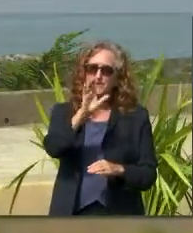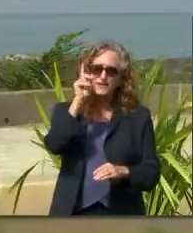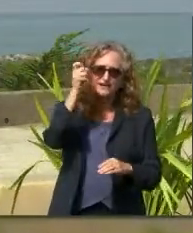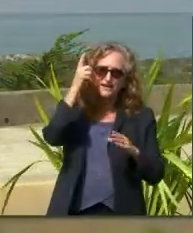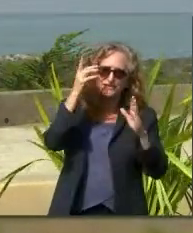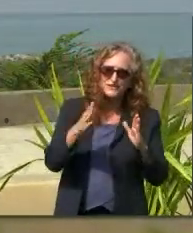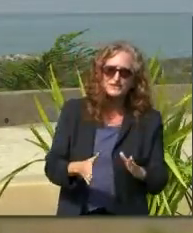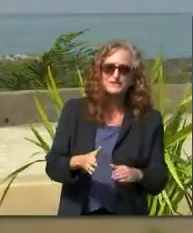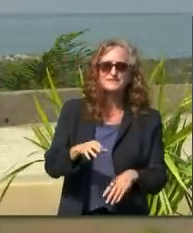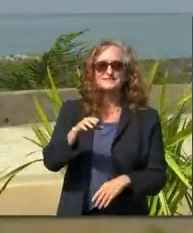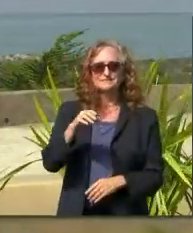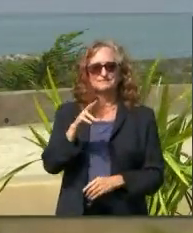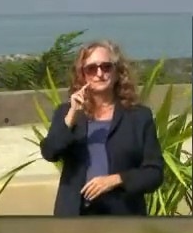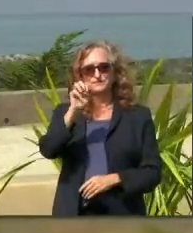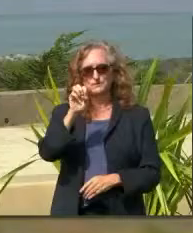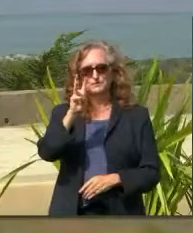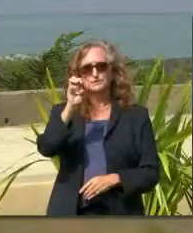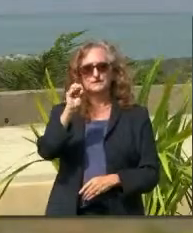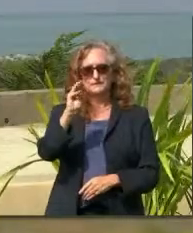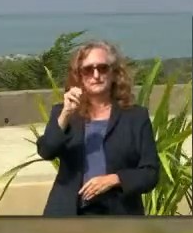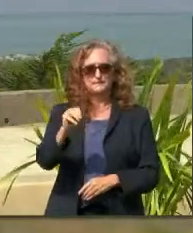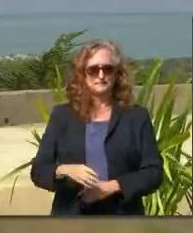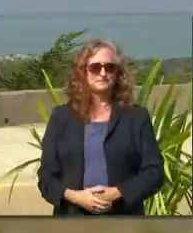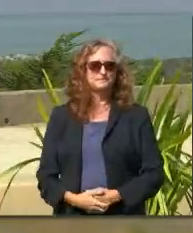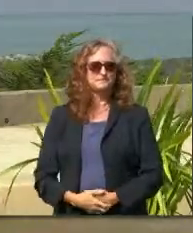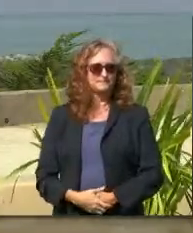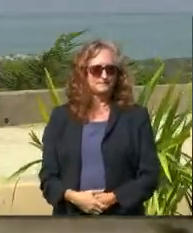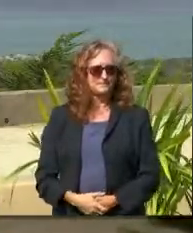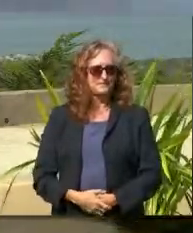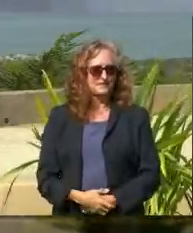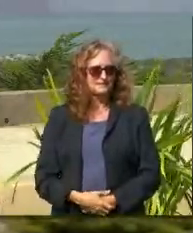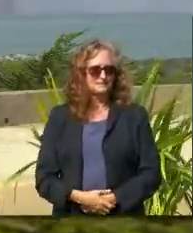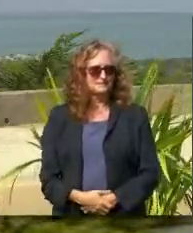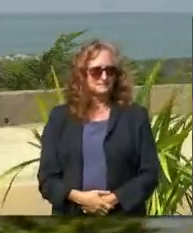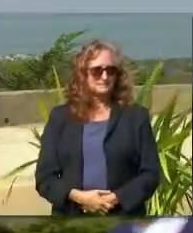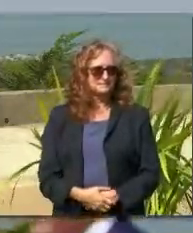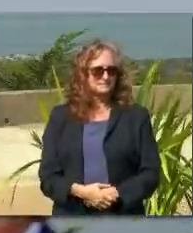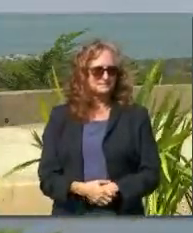governor, Governor Newsom.